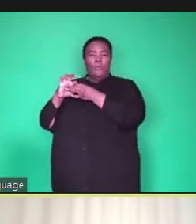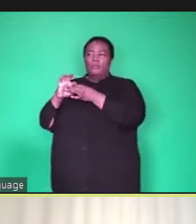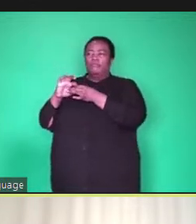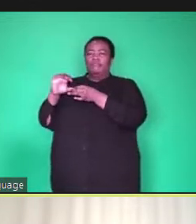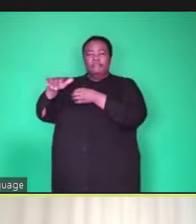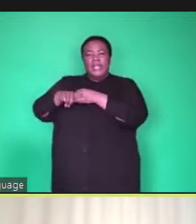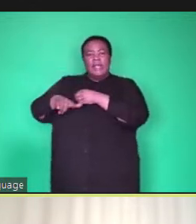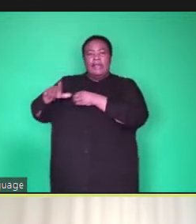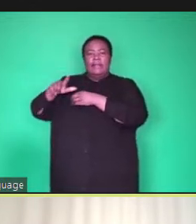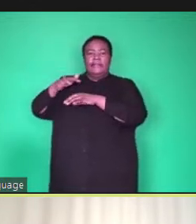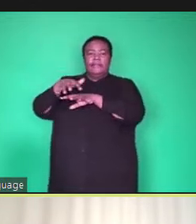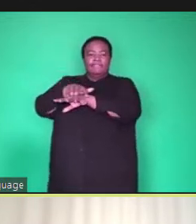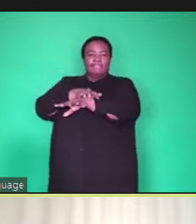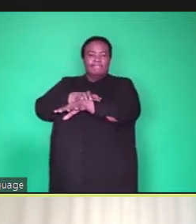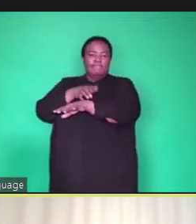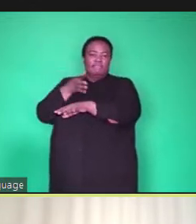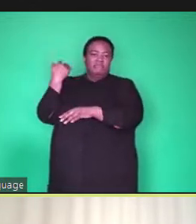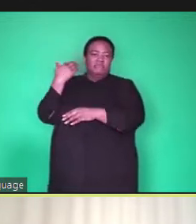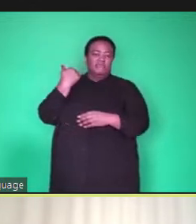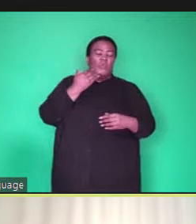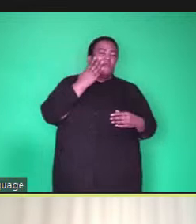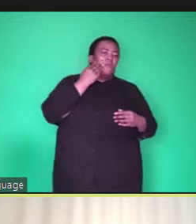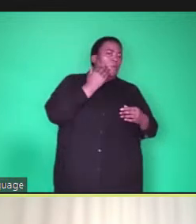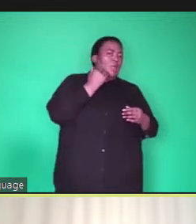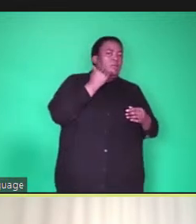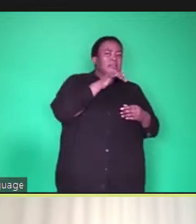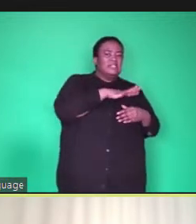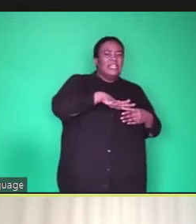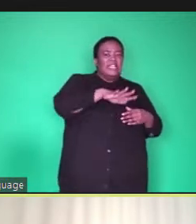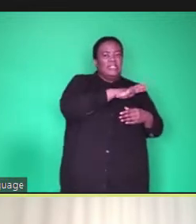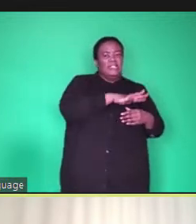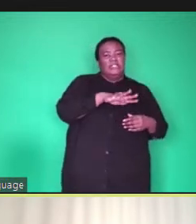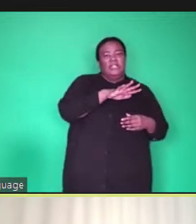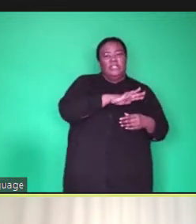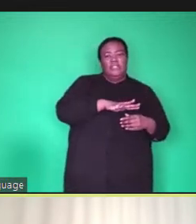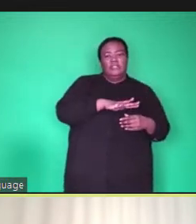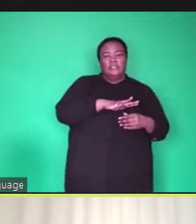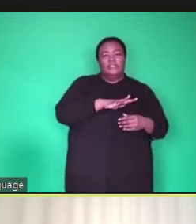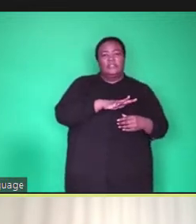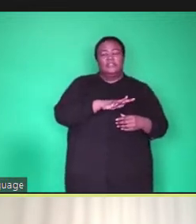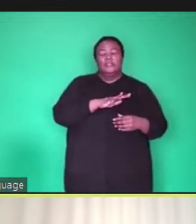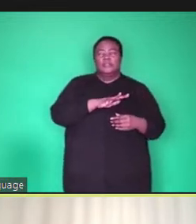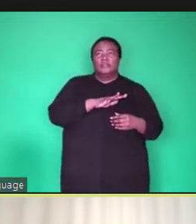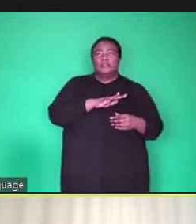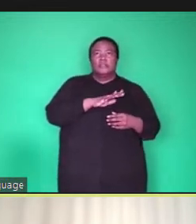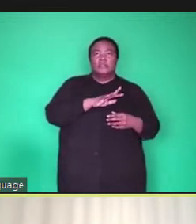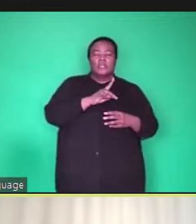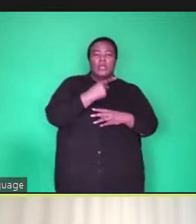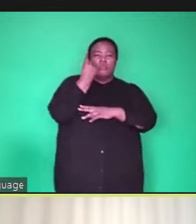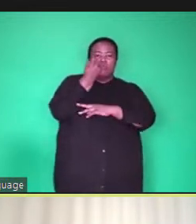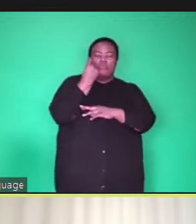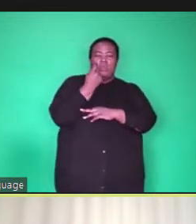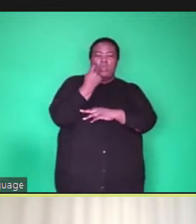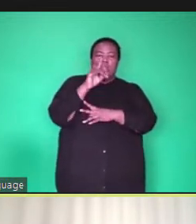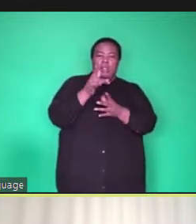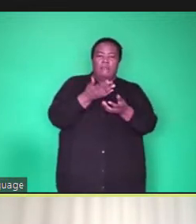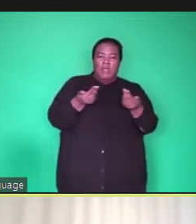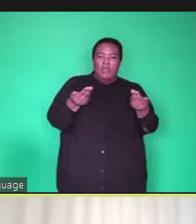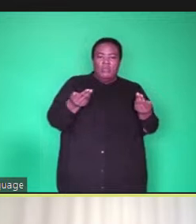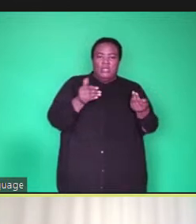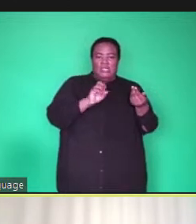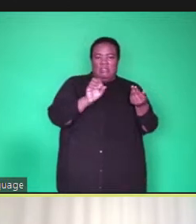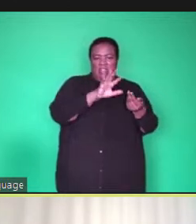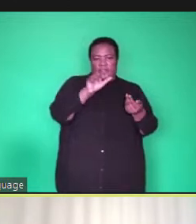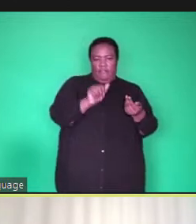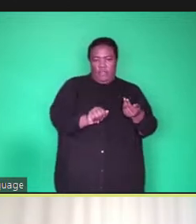white rural areas of white rural South Africa under apartheid, although those